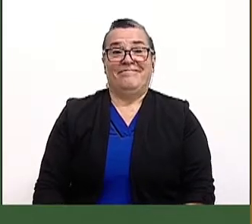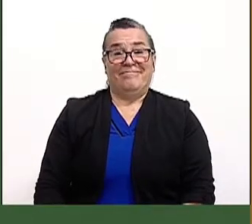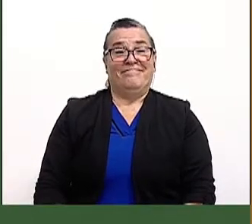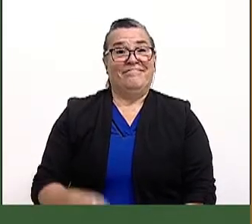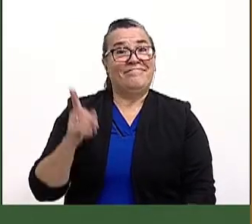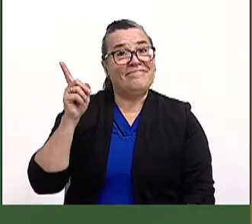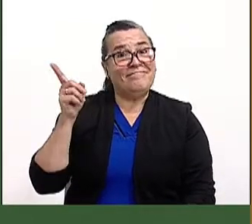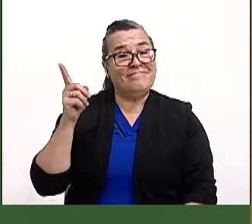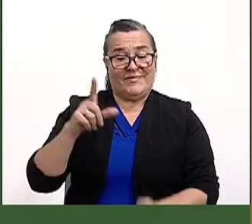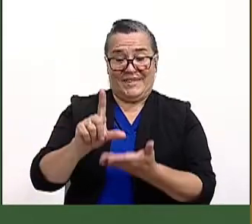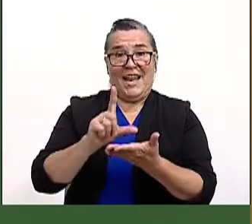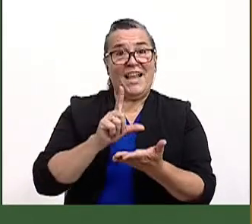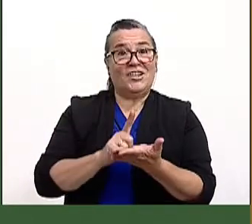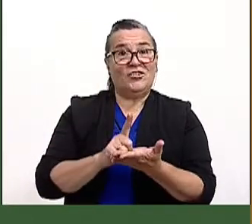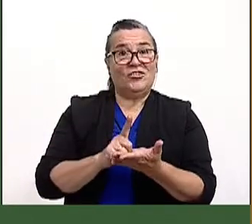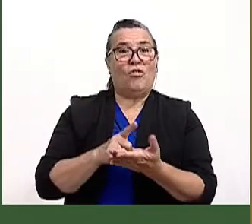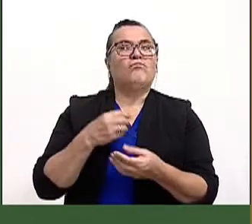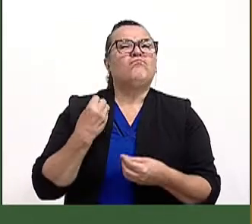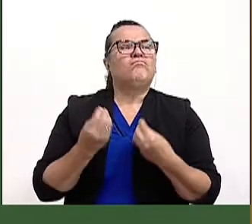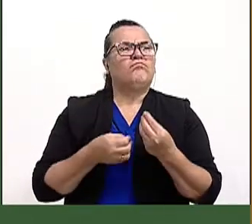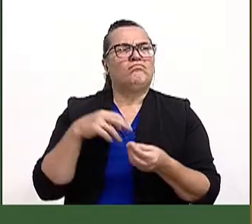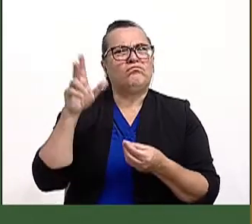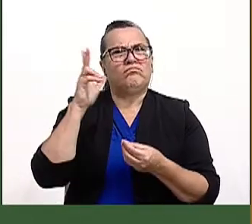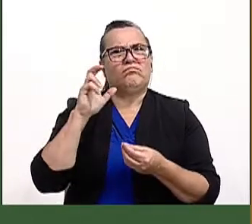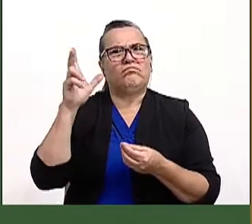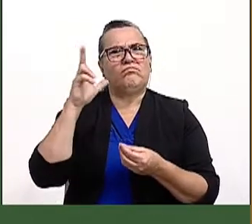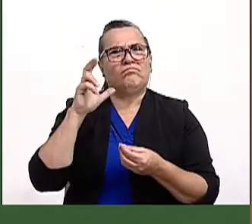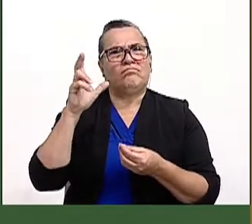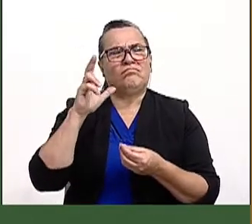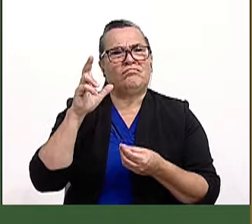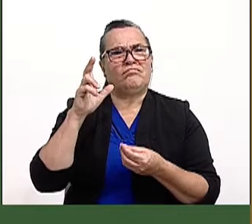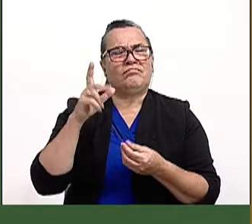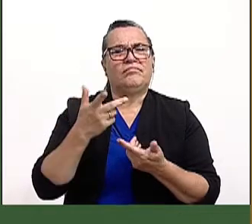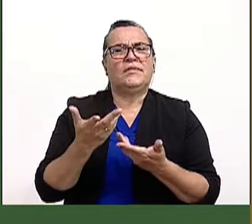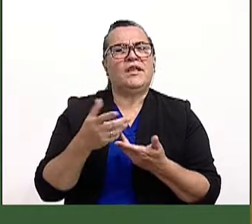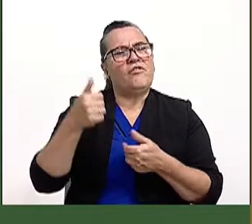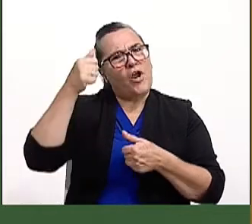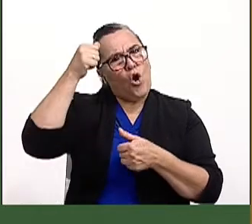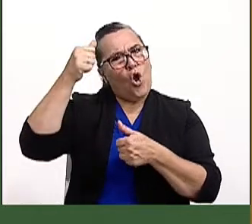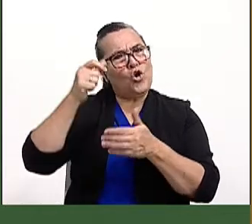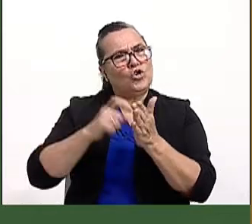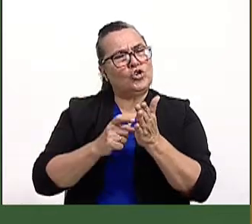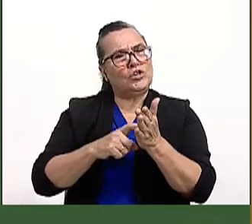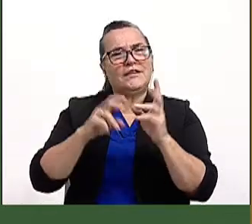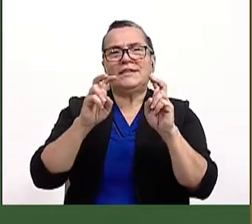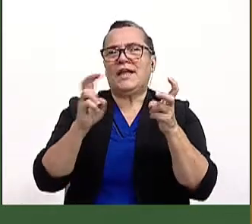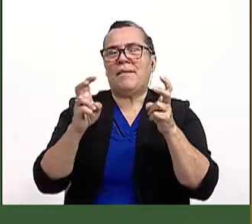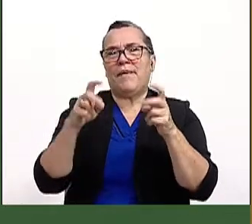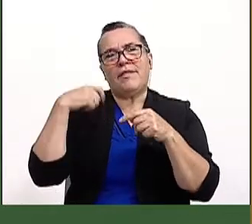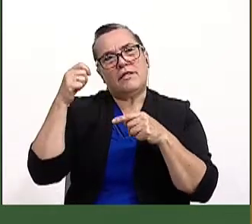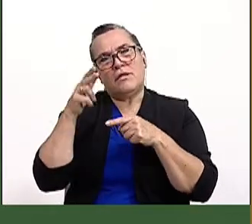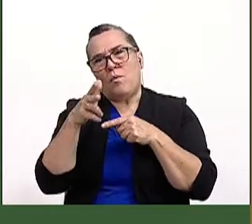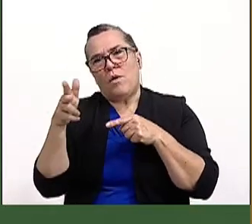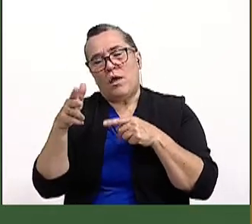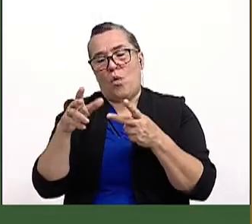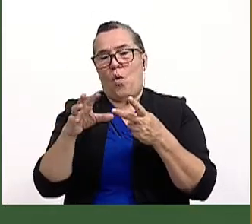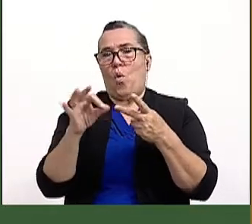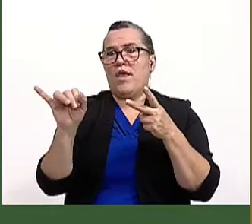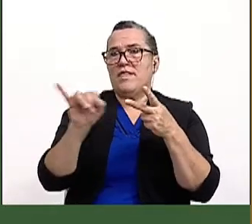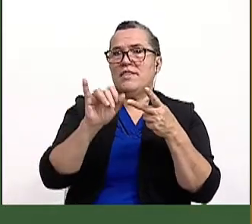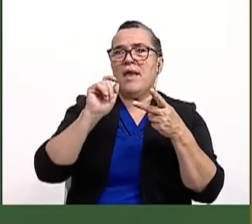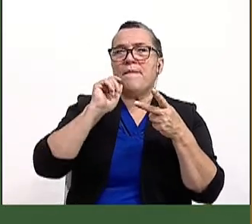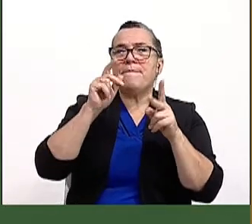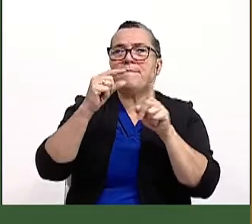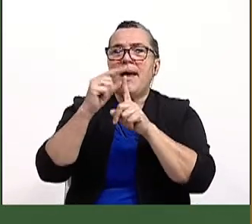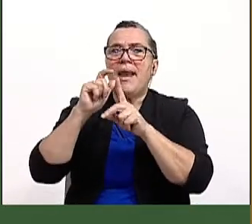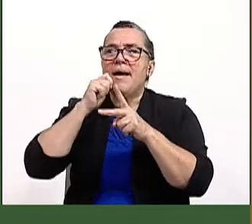In this lesson, we're going to listen to recognize the topic of a video, identify keywords